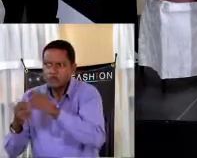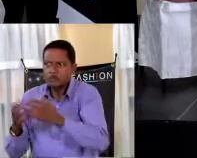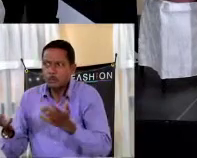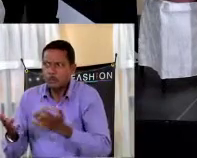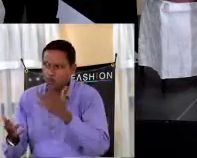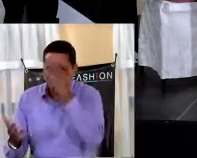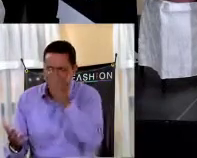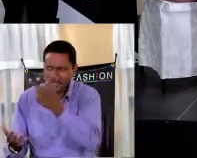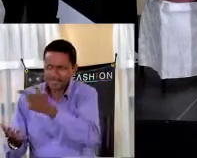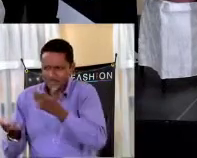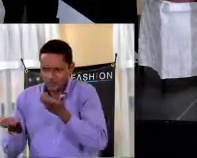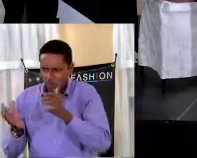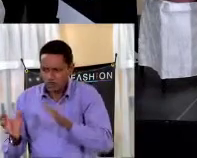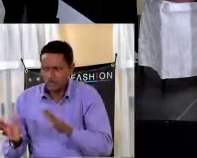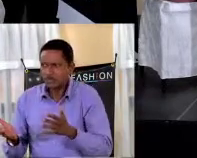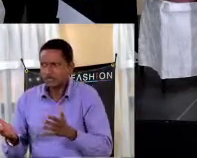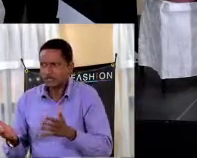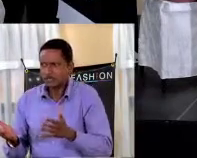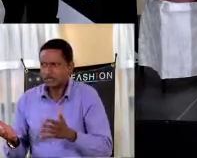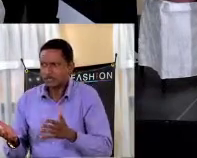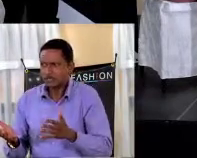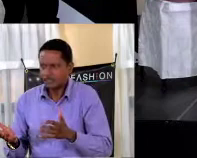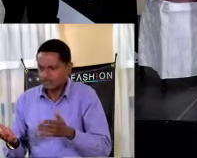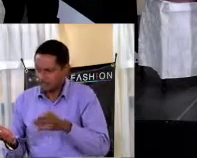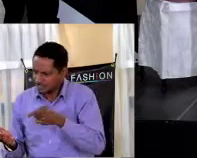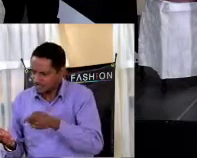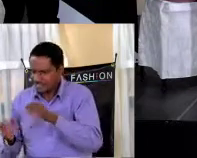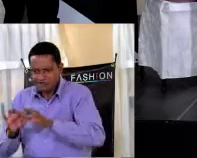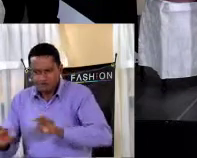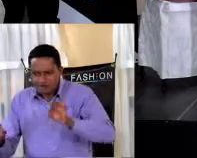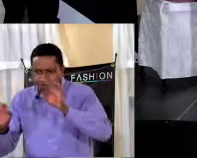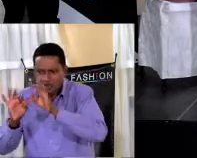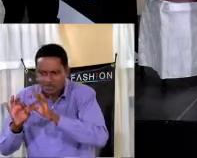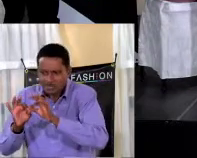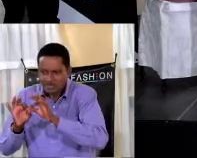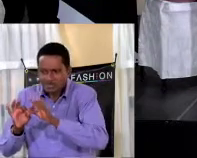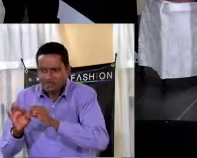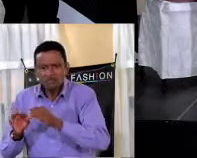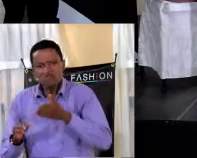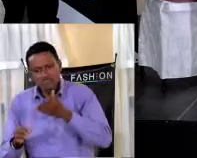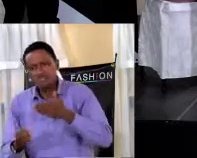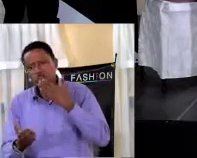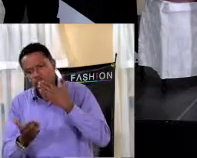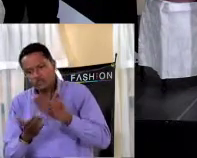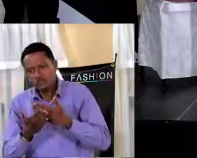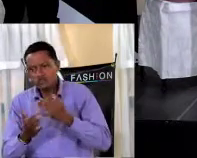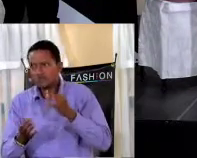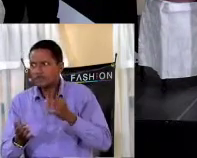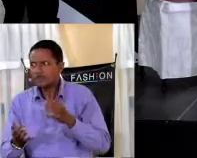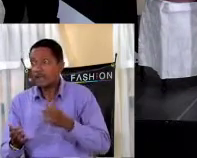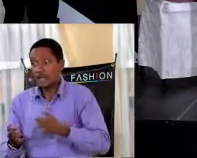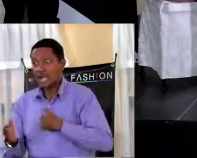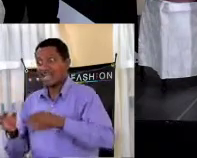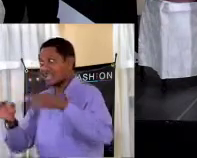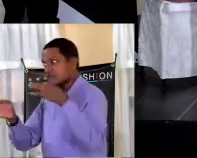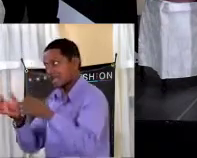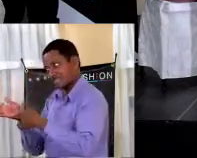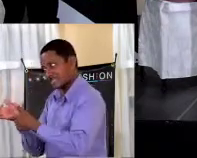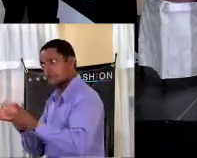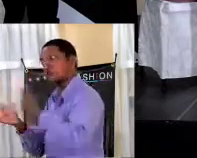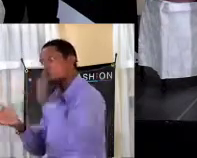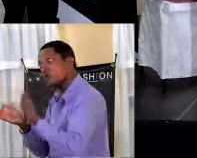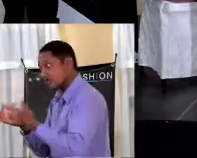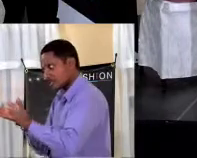want this? I'm telling you, this is imported fabric. This is excellent quality. This is going to last you, you know, how long? This has an